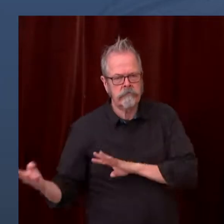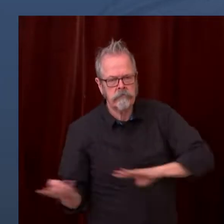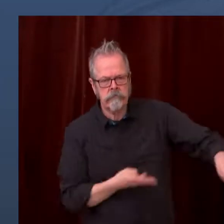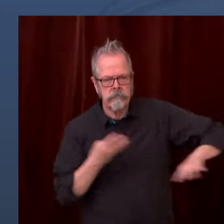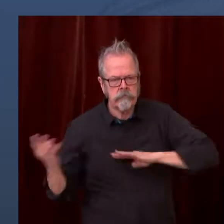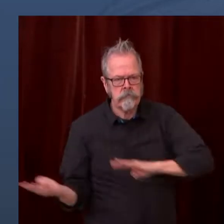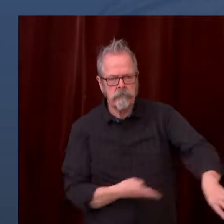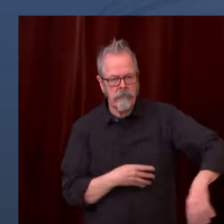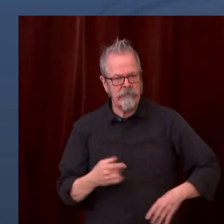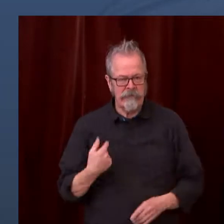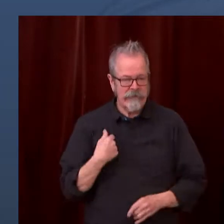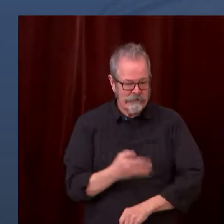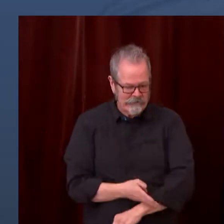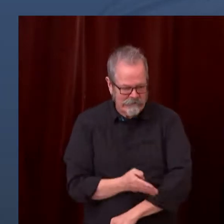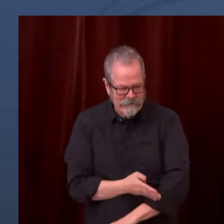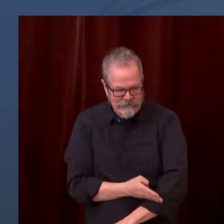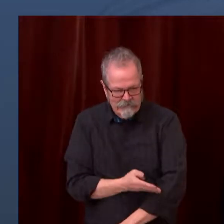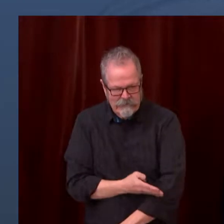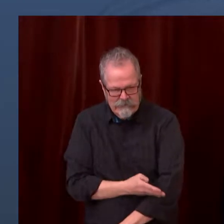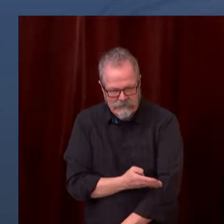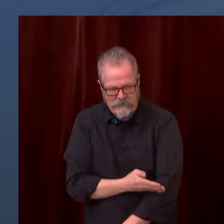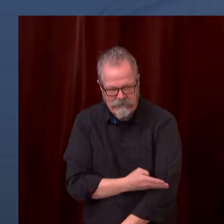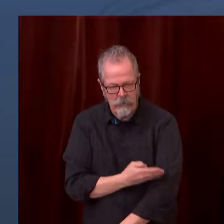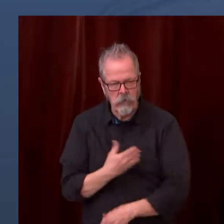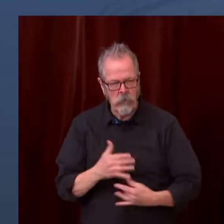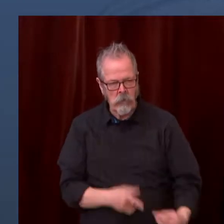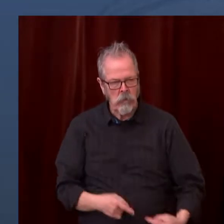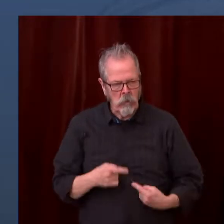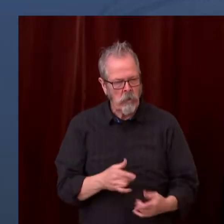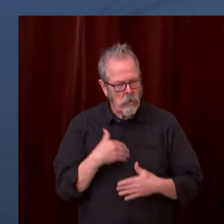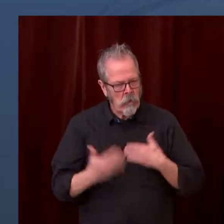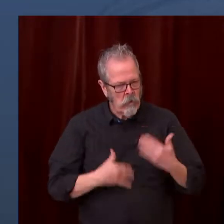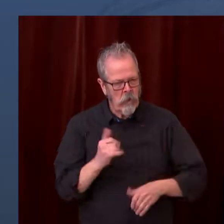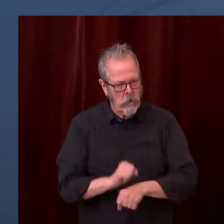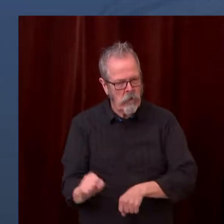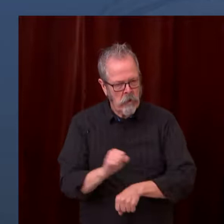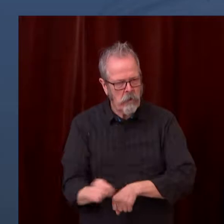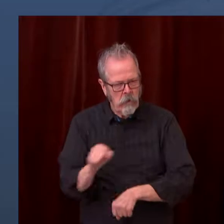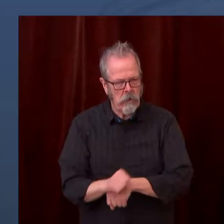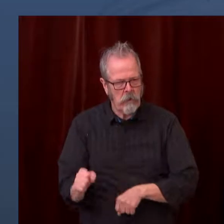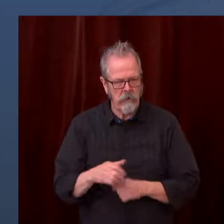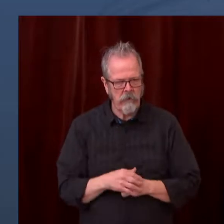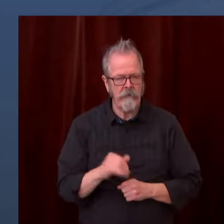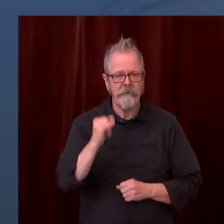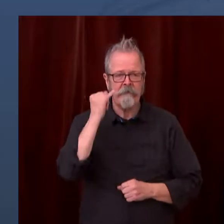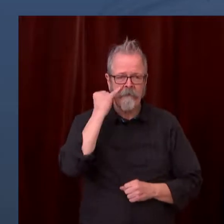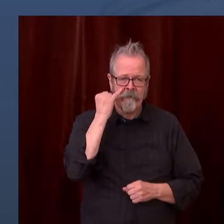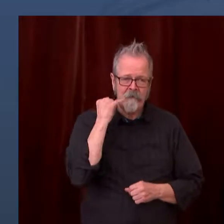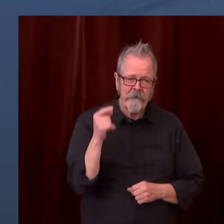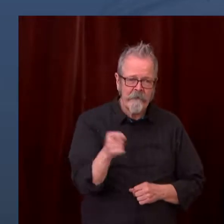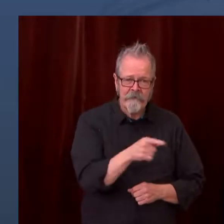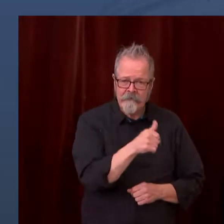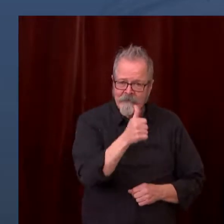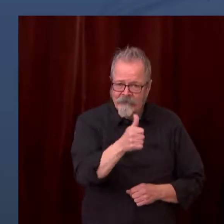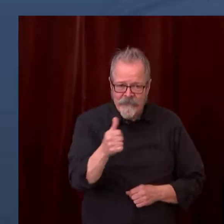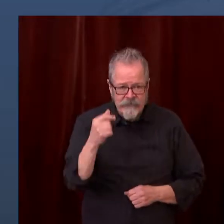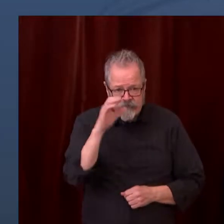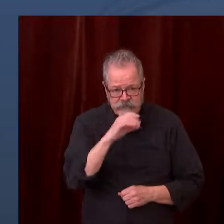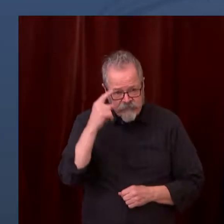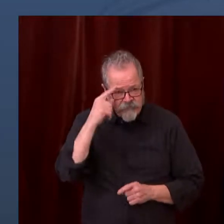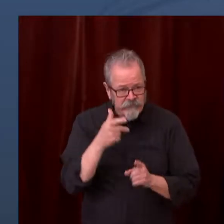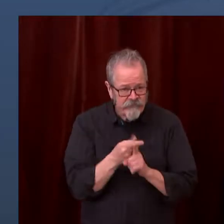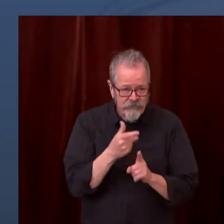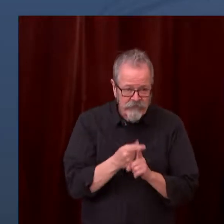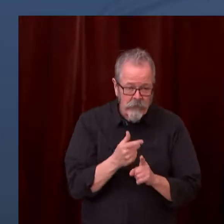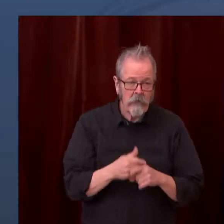experience for all of Washingtonians. And, for anyone out there seeking a vaccine that's eligible, keep trying. If you know someone that's